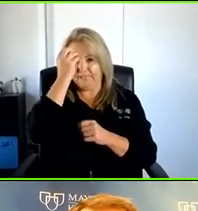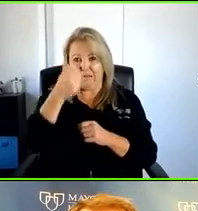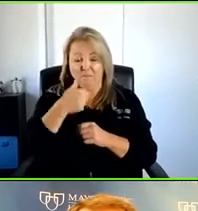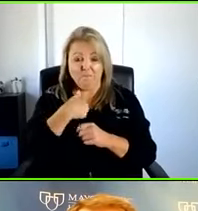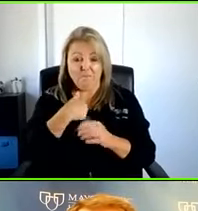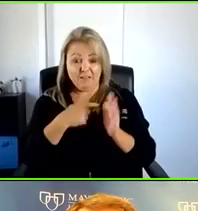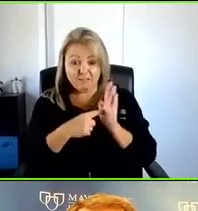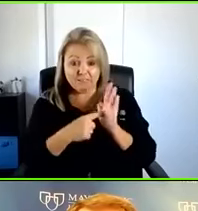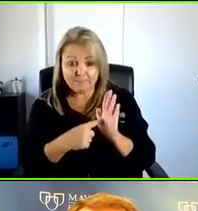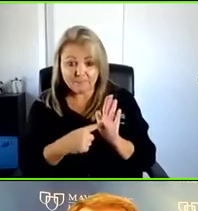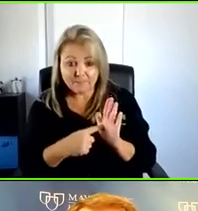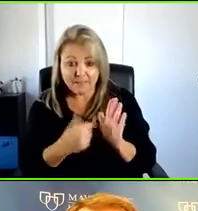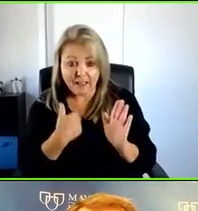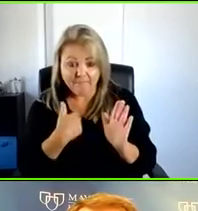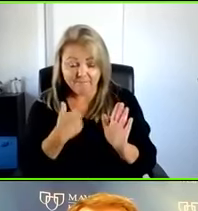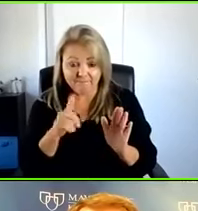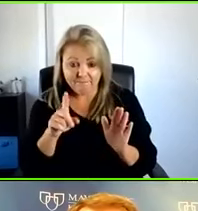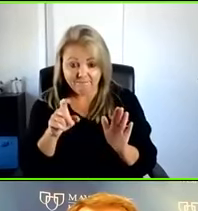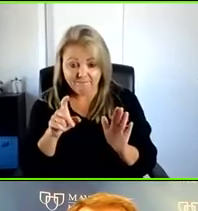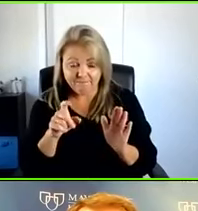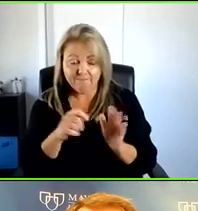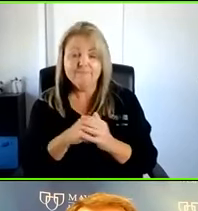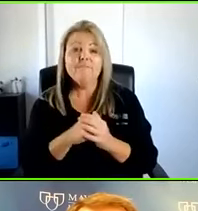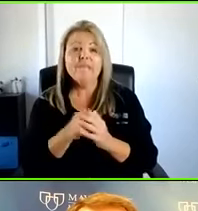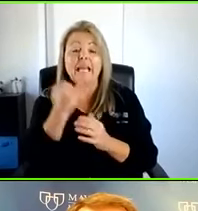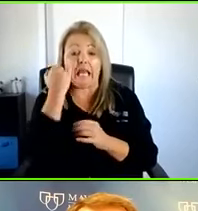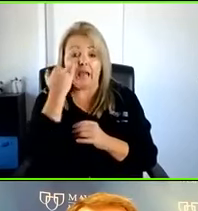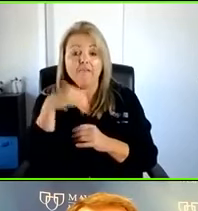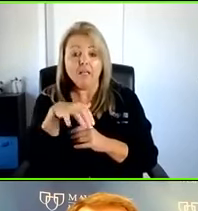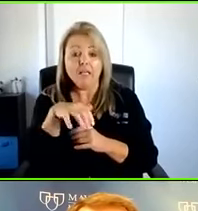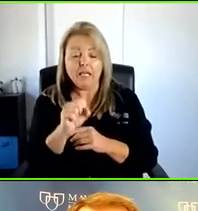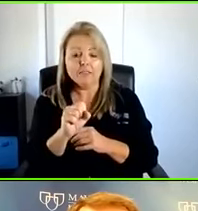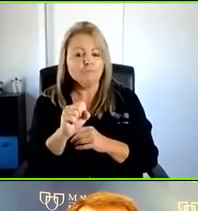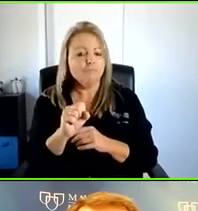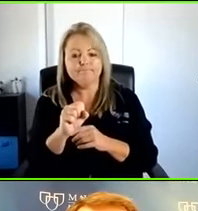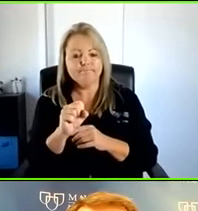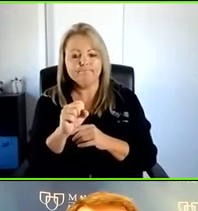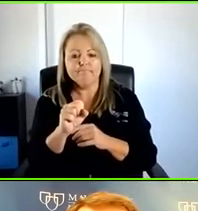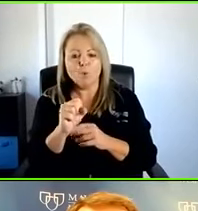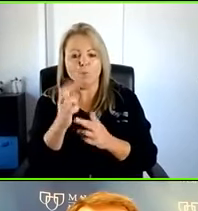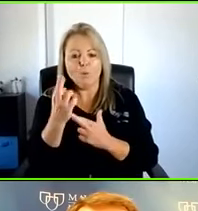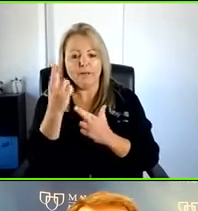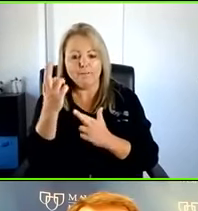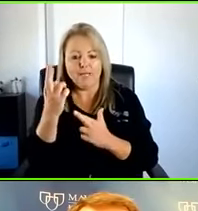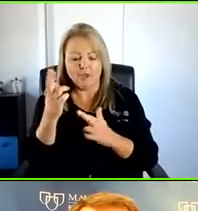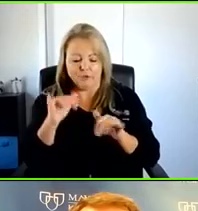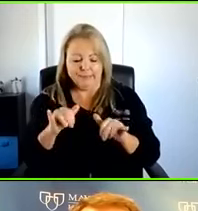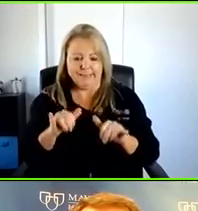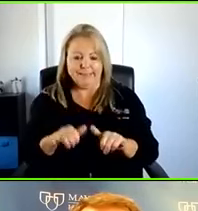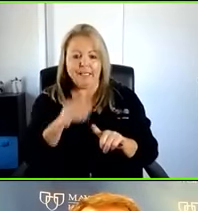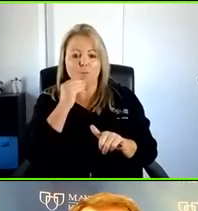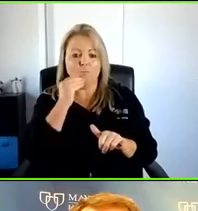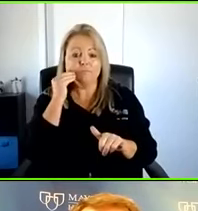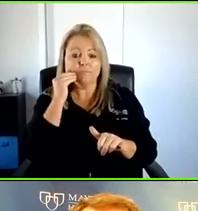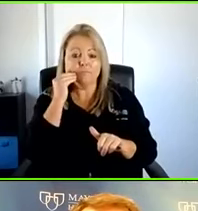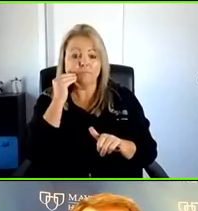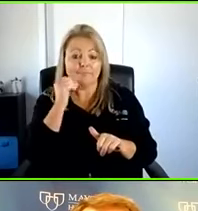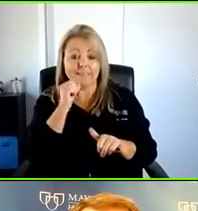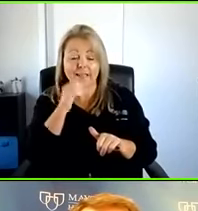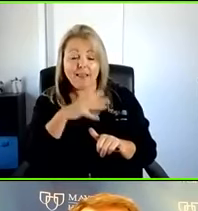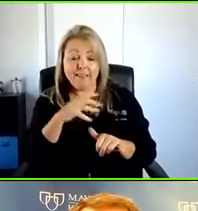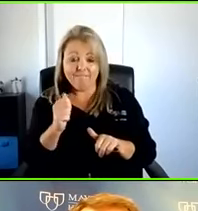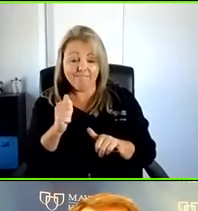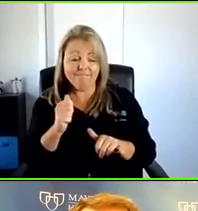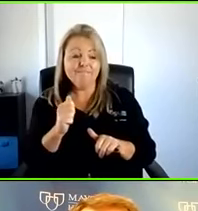any symptoms of COVID? Because if you do, then, our primary recommendation is that you not leave, that you stay home, and that you